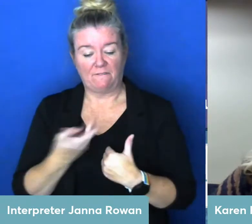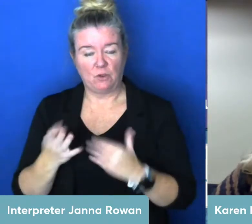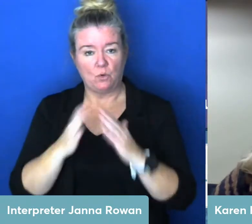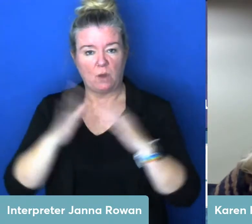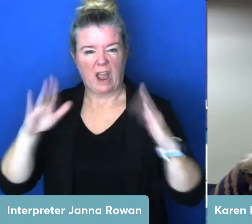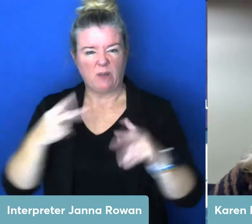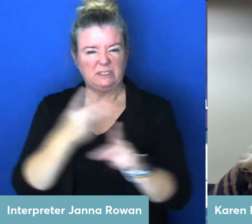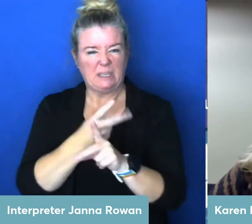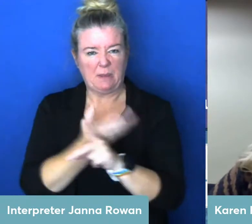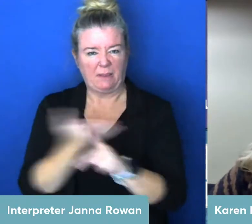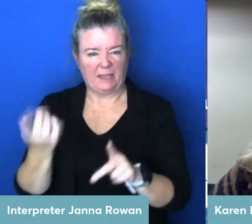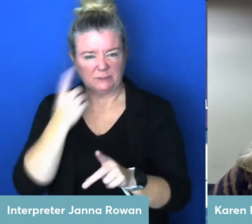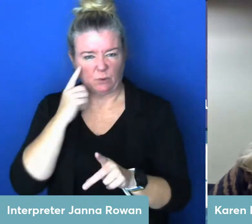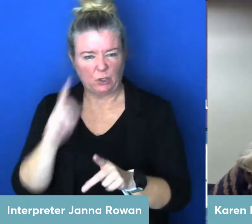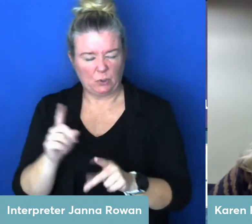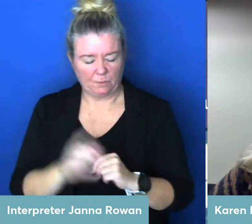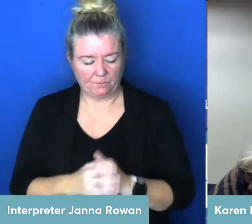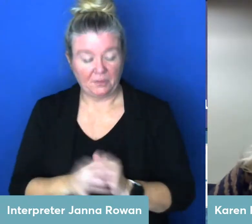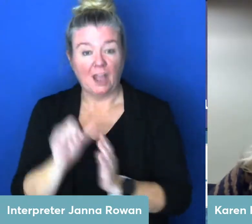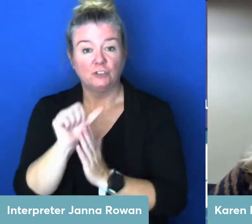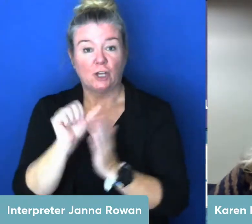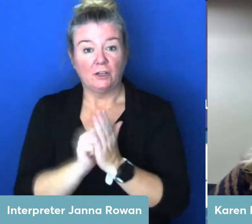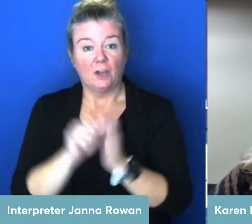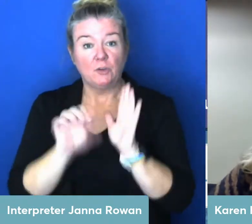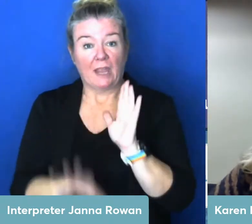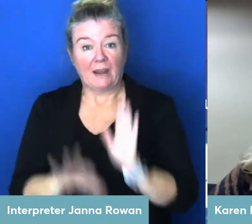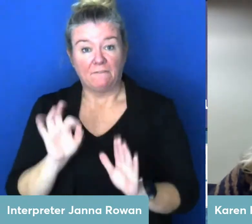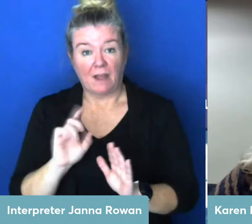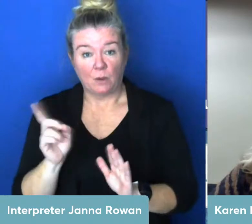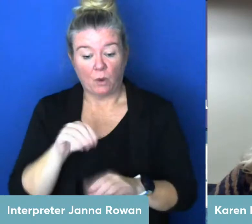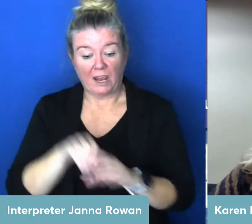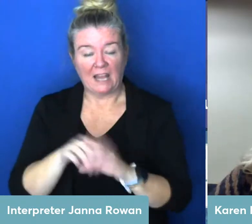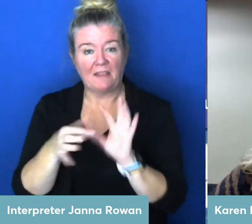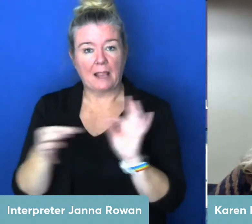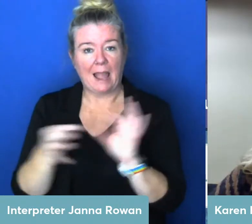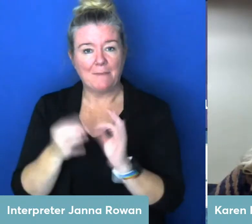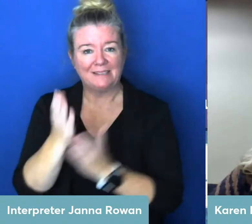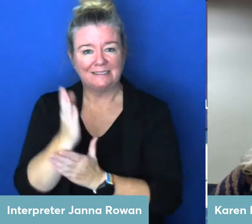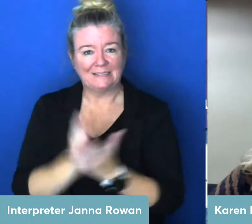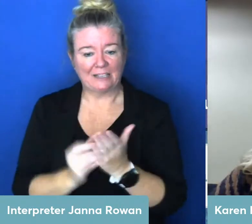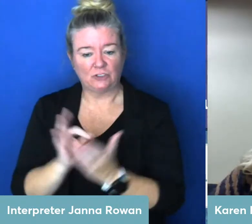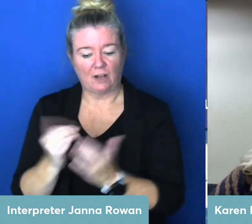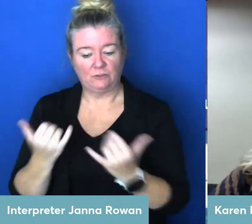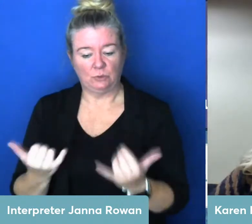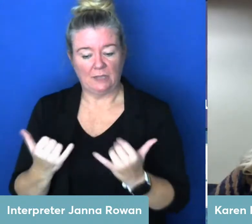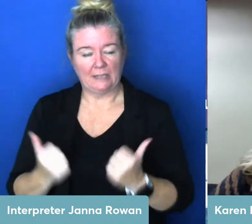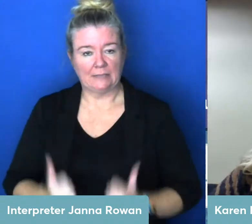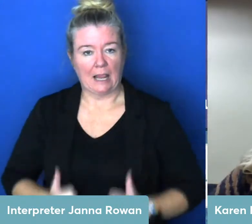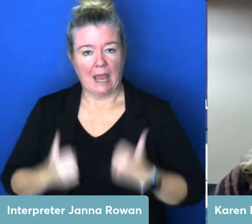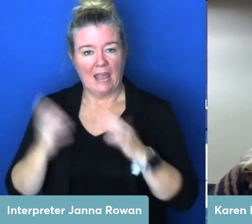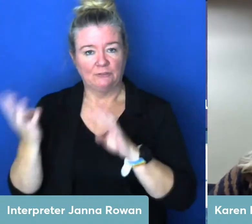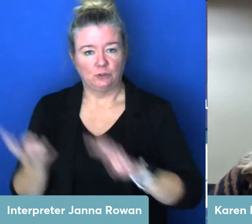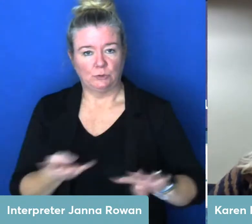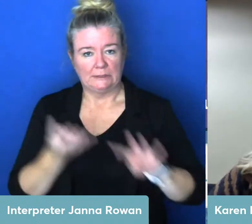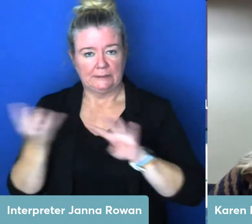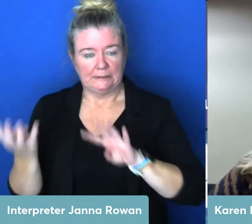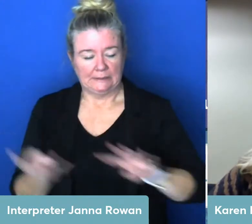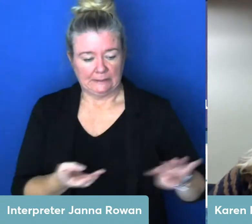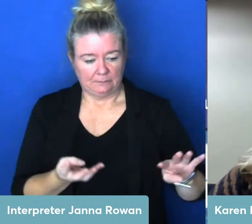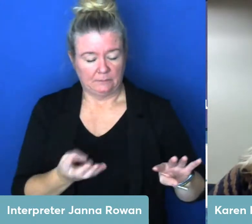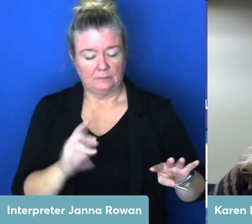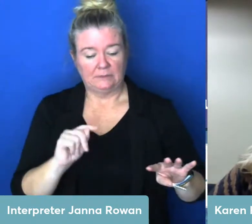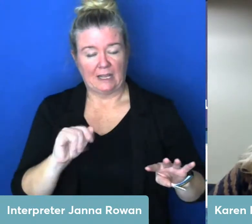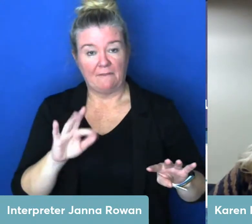notes for you. An agenda can be found in the comments section of today's live stream.